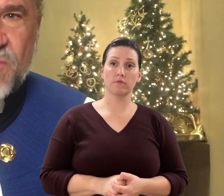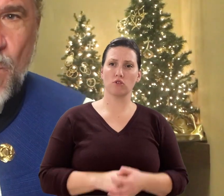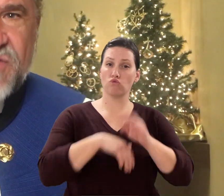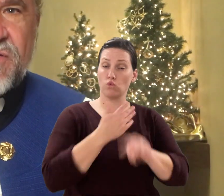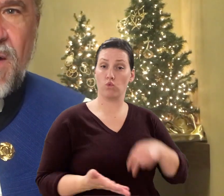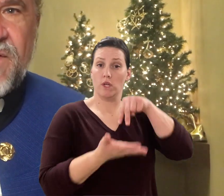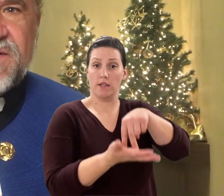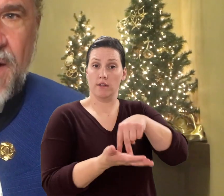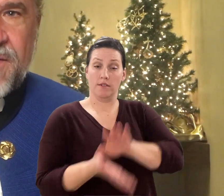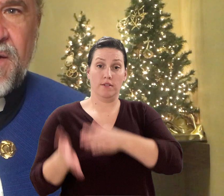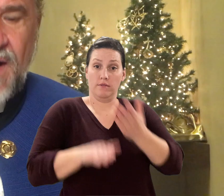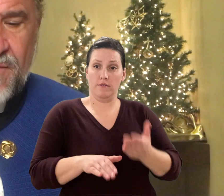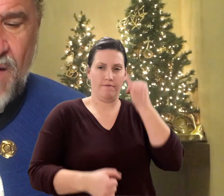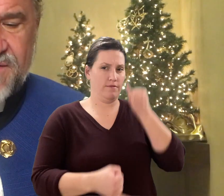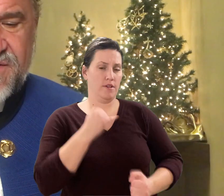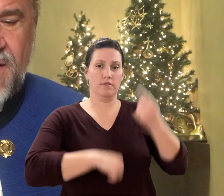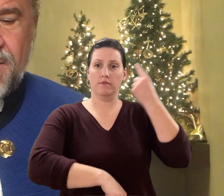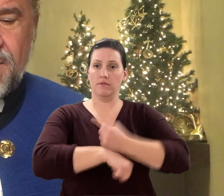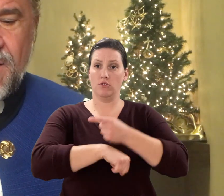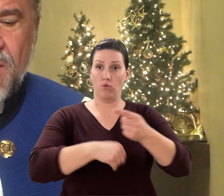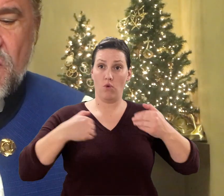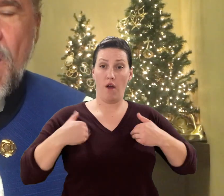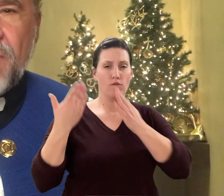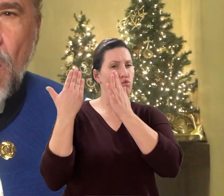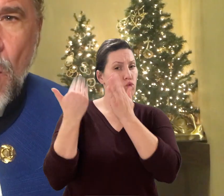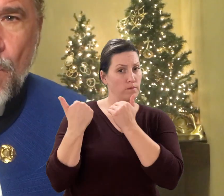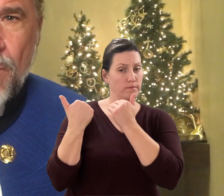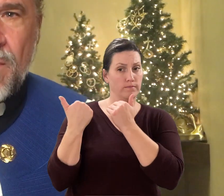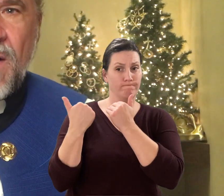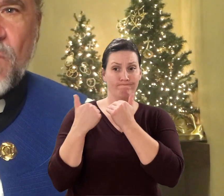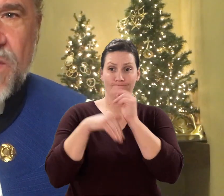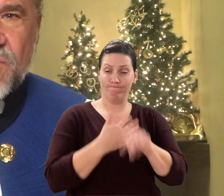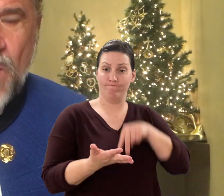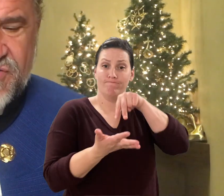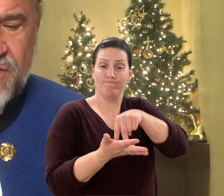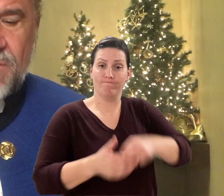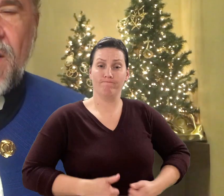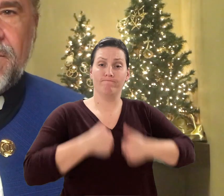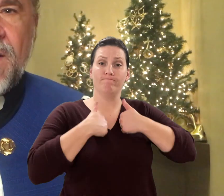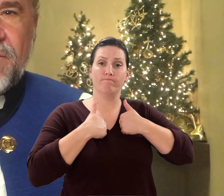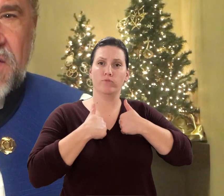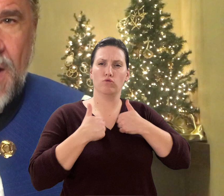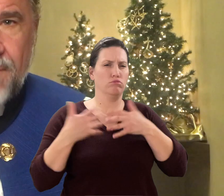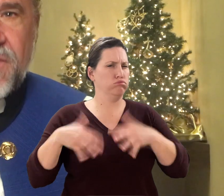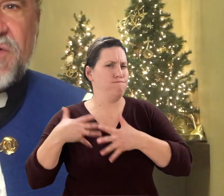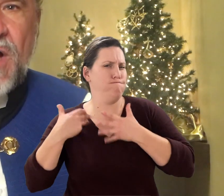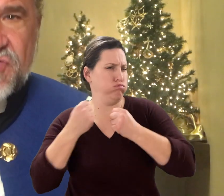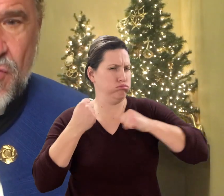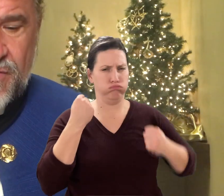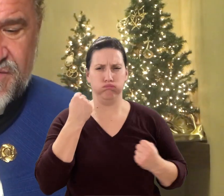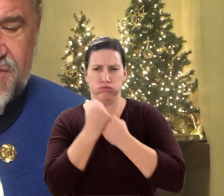the resurrection of the dead on the last day. You have the hope of resurrection life, the